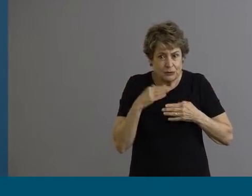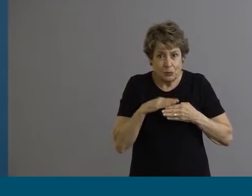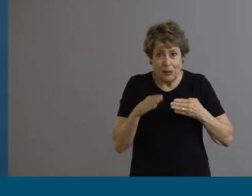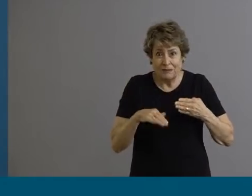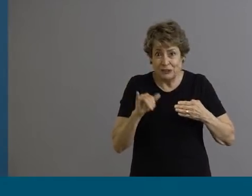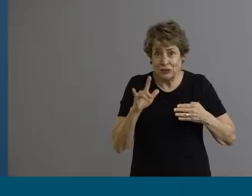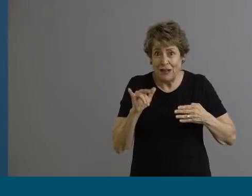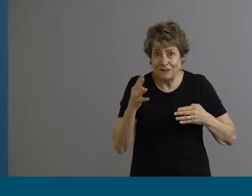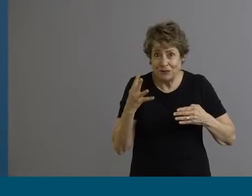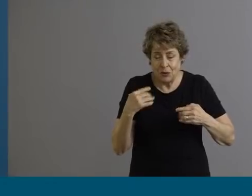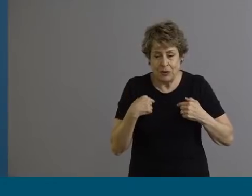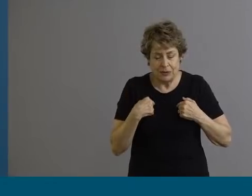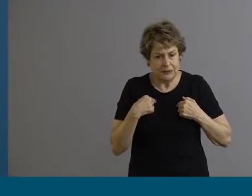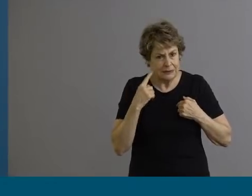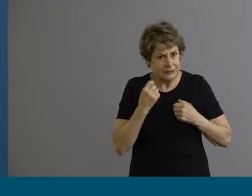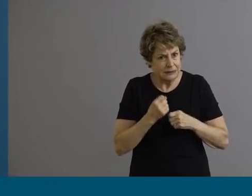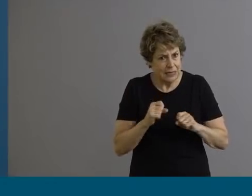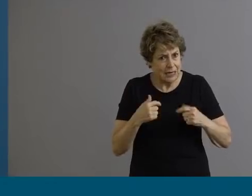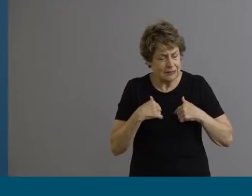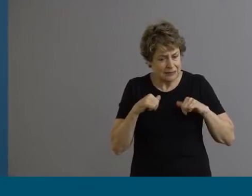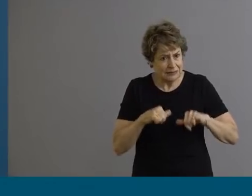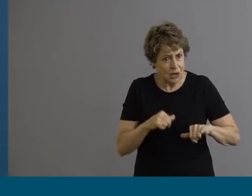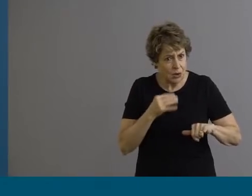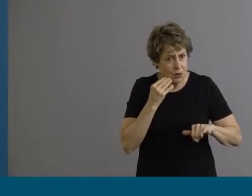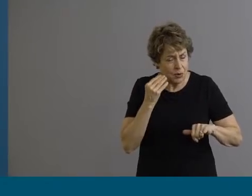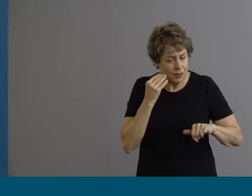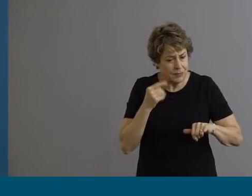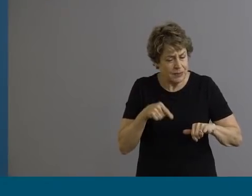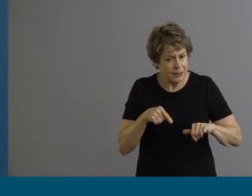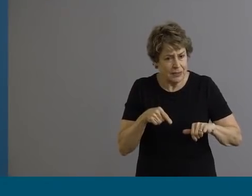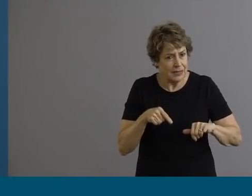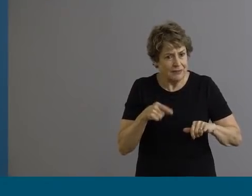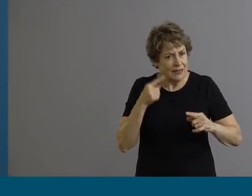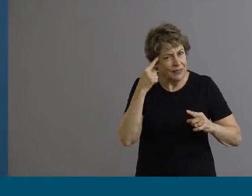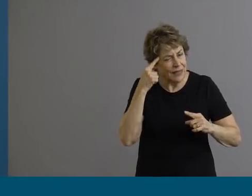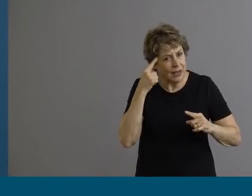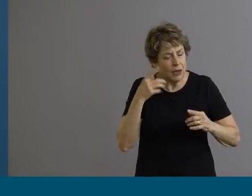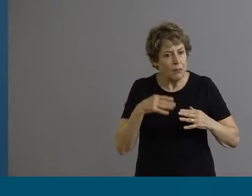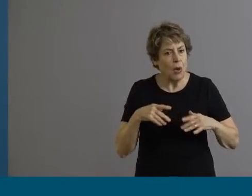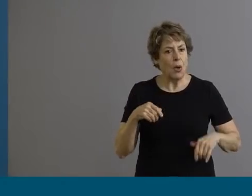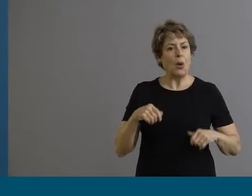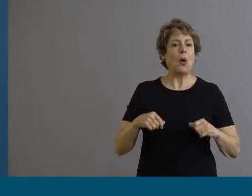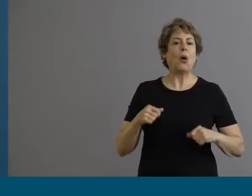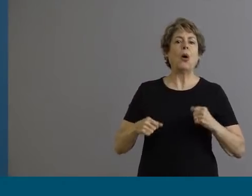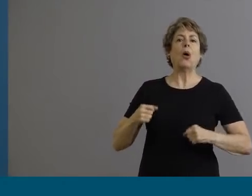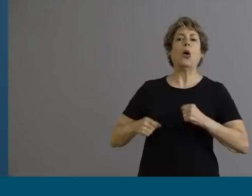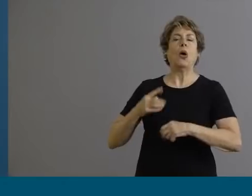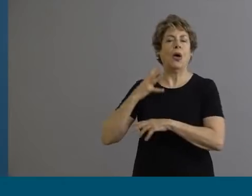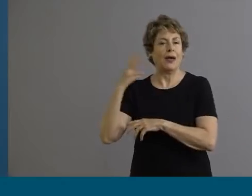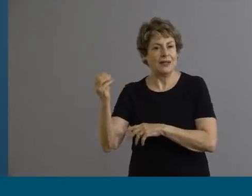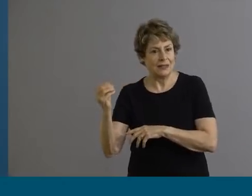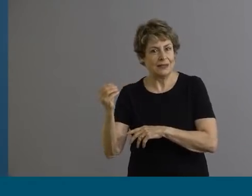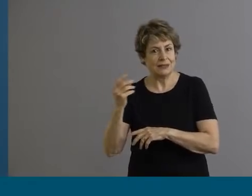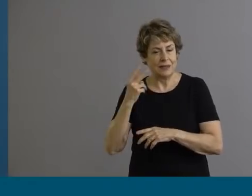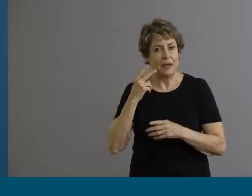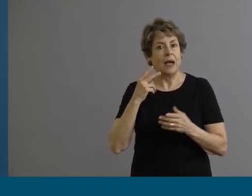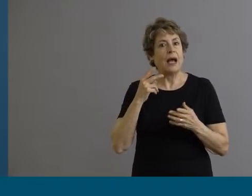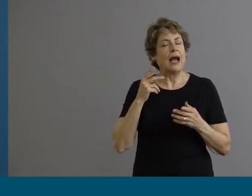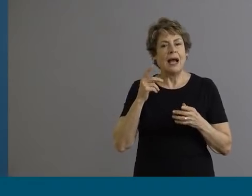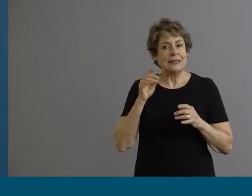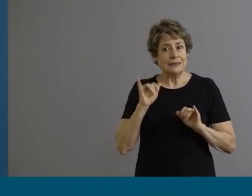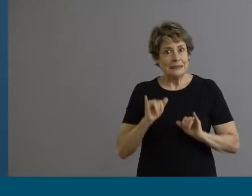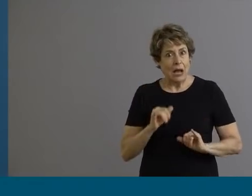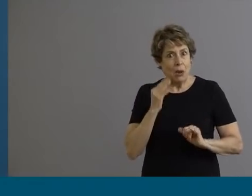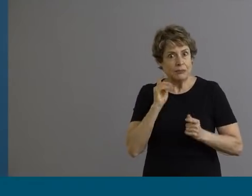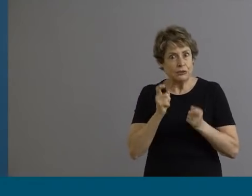encouraging developments in Arizona around a plateauing and flattening, and the objective is decline